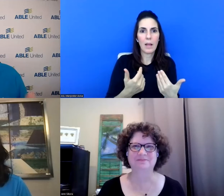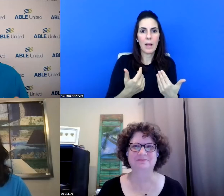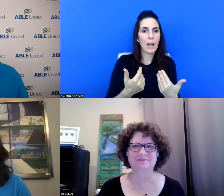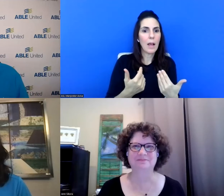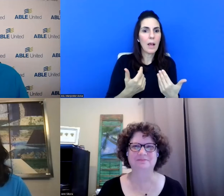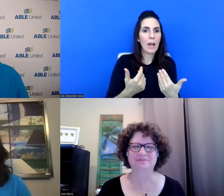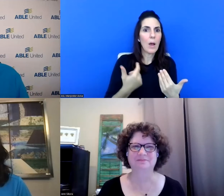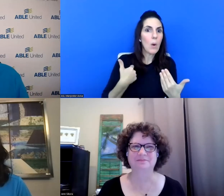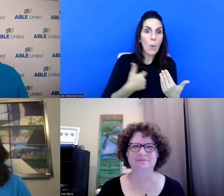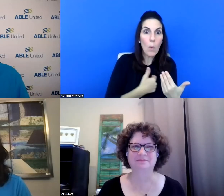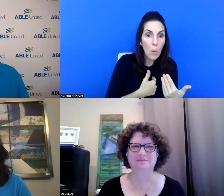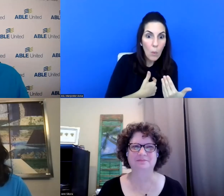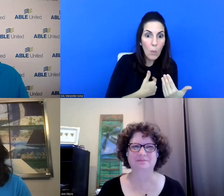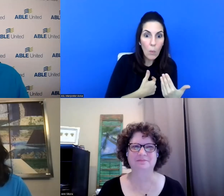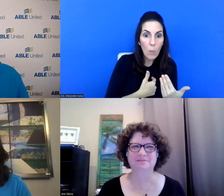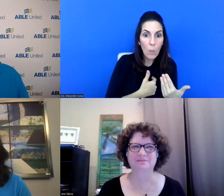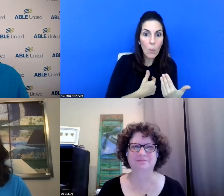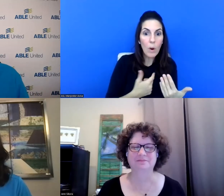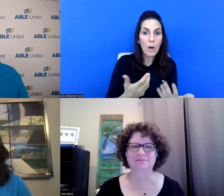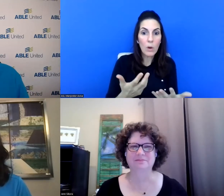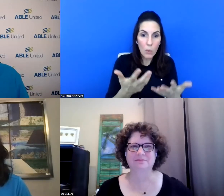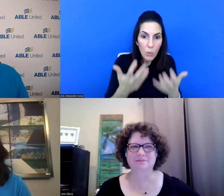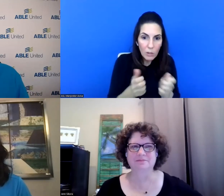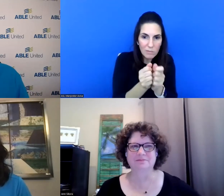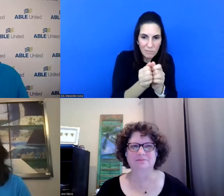we sought the IRS to expand,